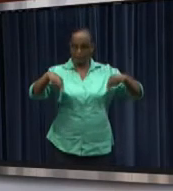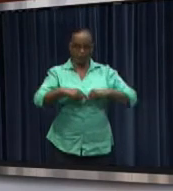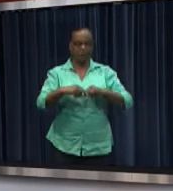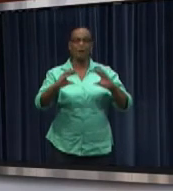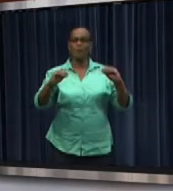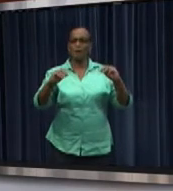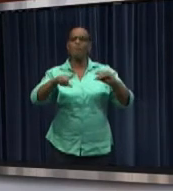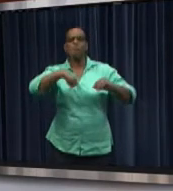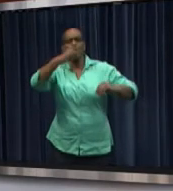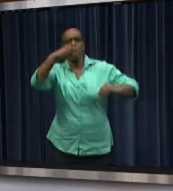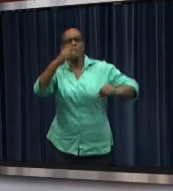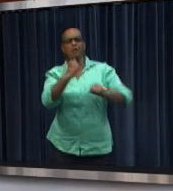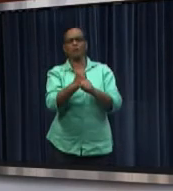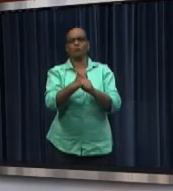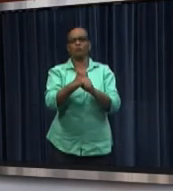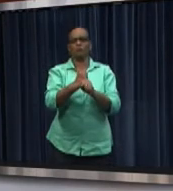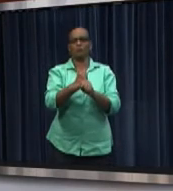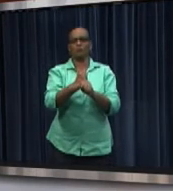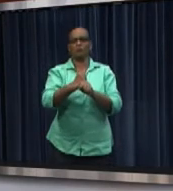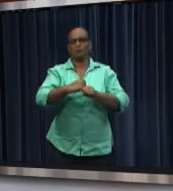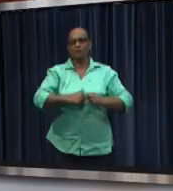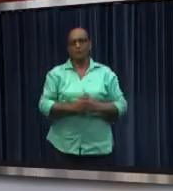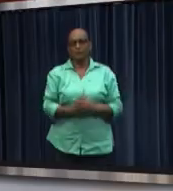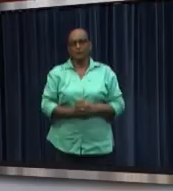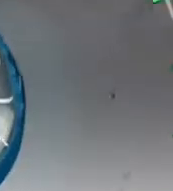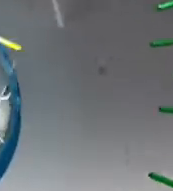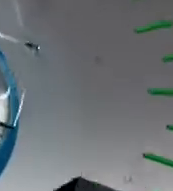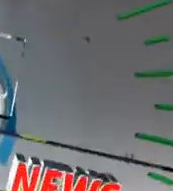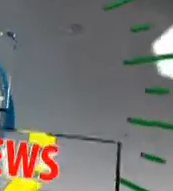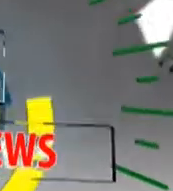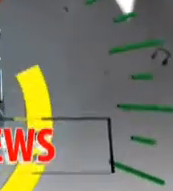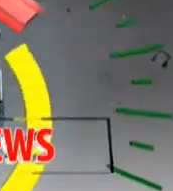tripartite consultation should be more formal.